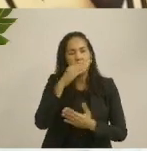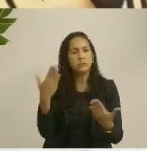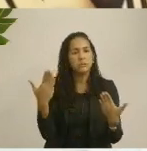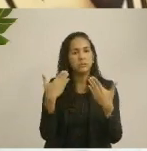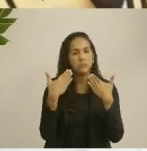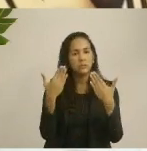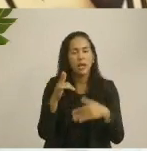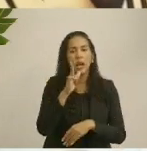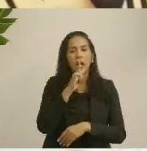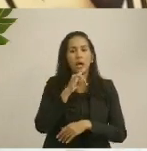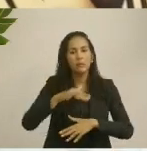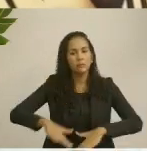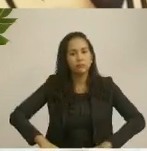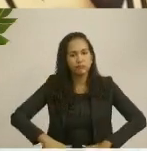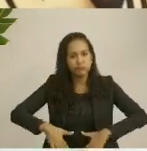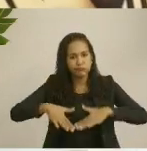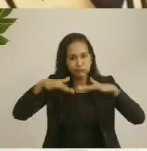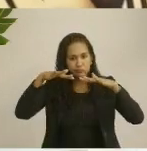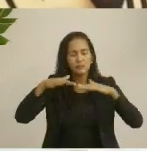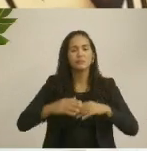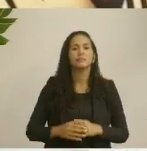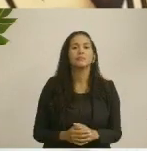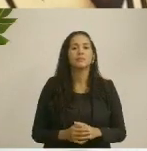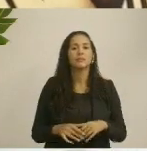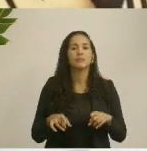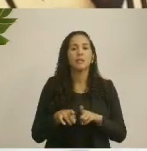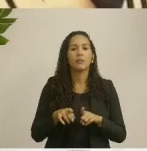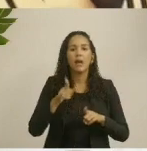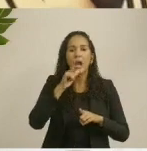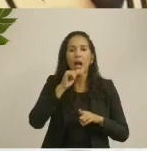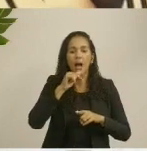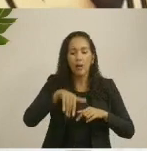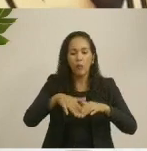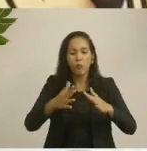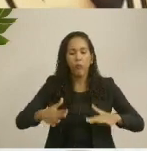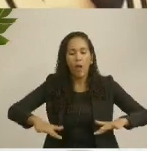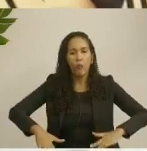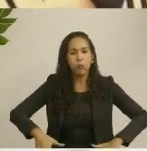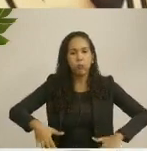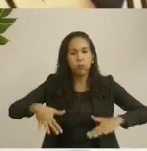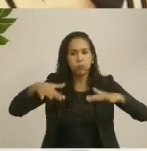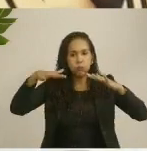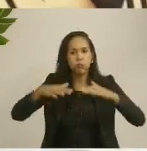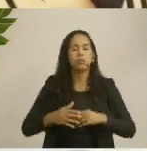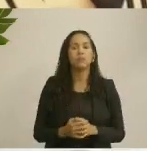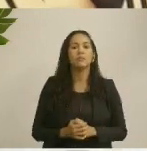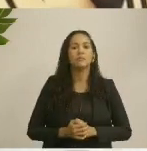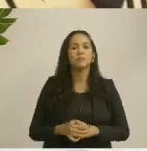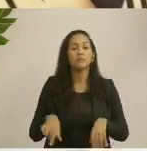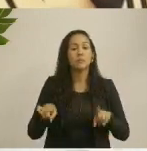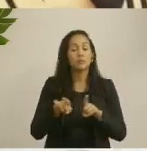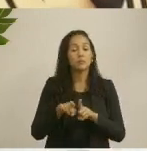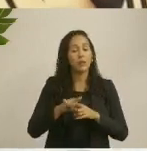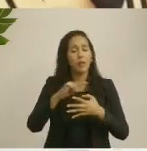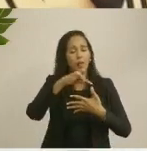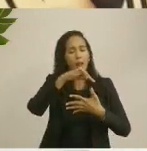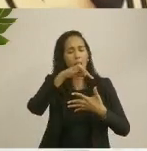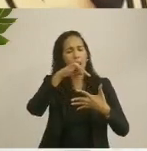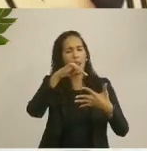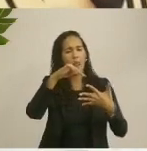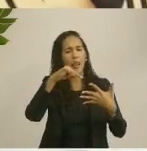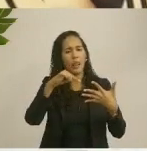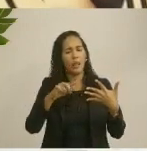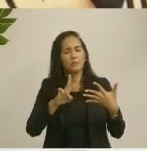all of the reasons why we are gathered. We won't have a healthy, sustainable future unless